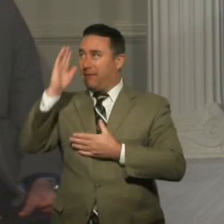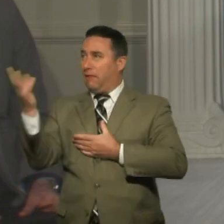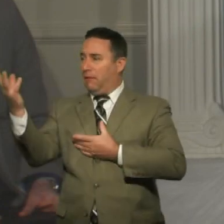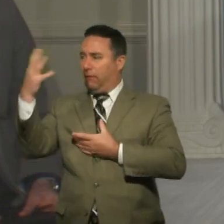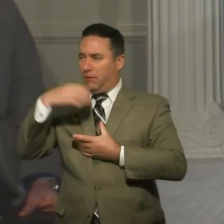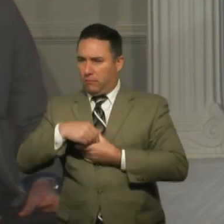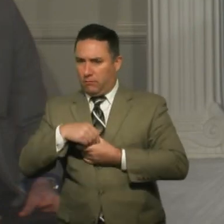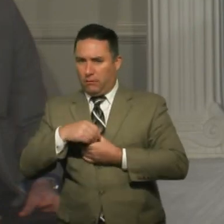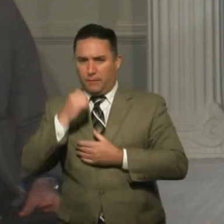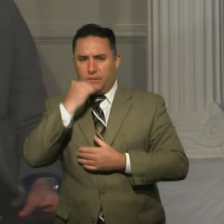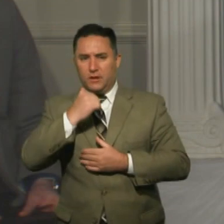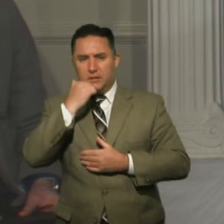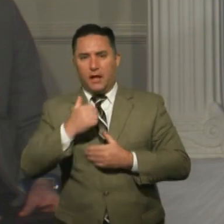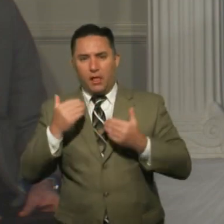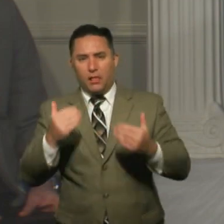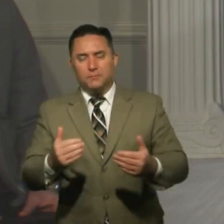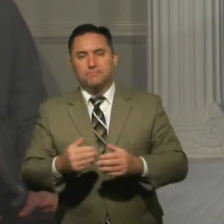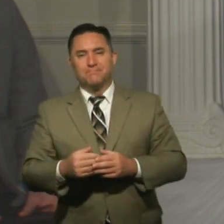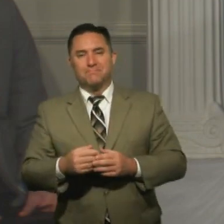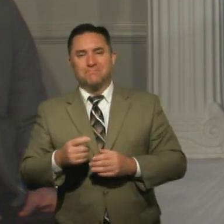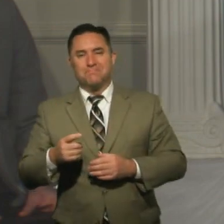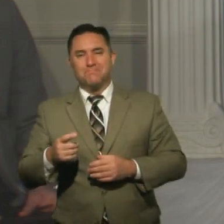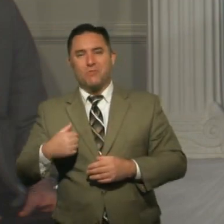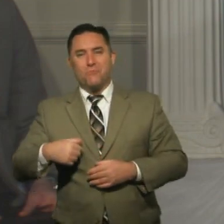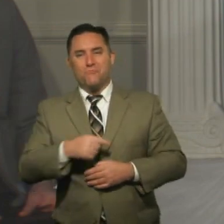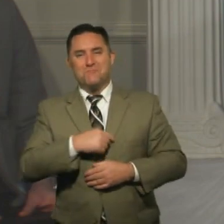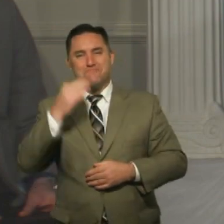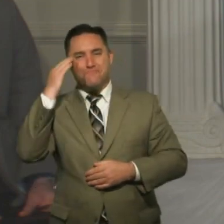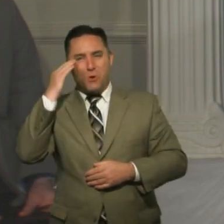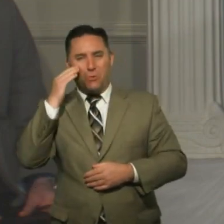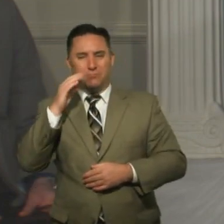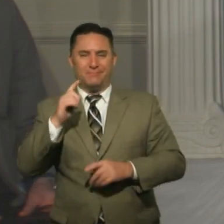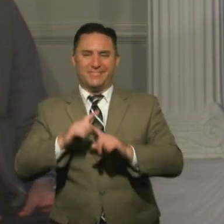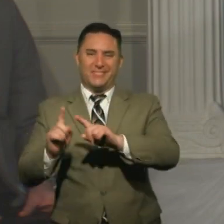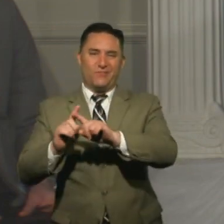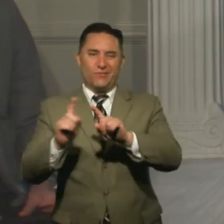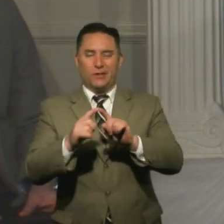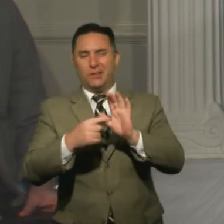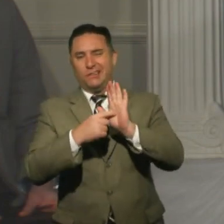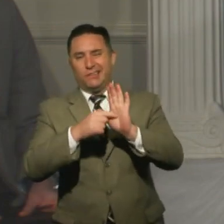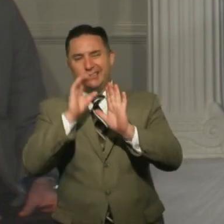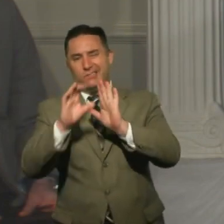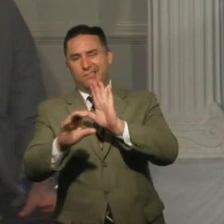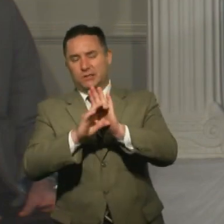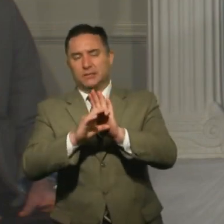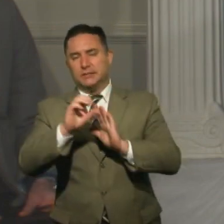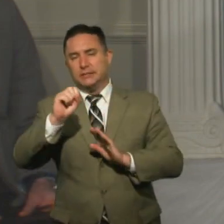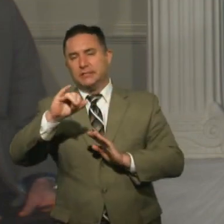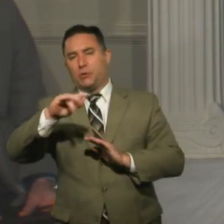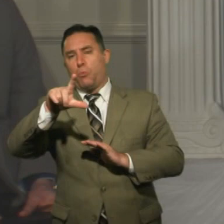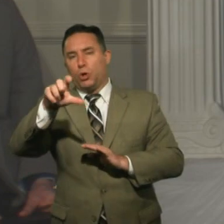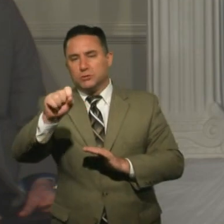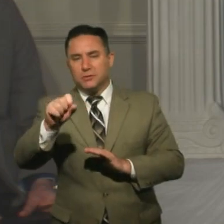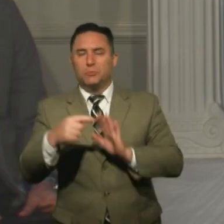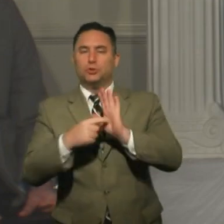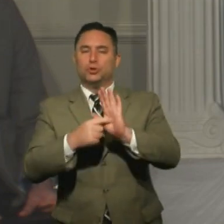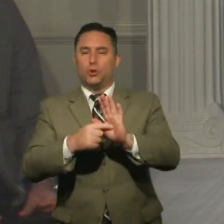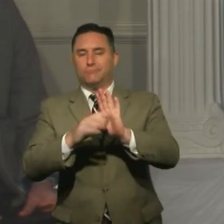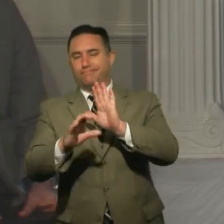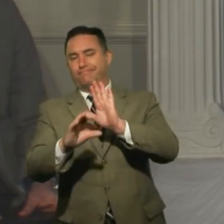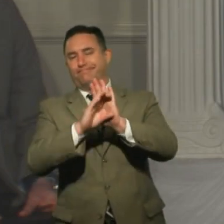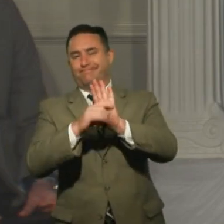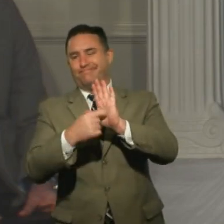routine. So I think all of us are familiar with symbols. So I want to talk a little bit about symbols today. So let me show you a symbol and